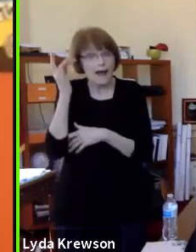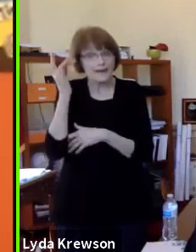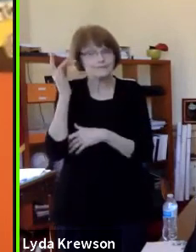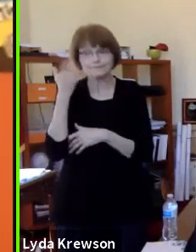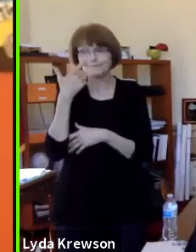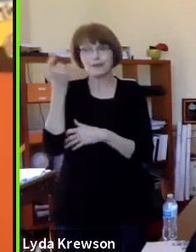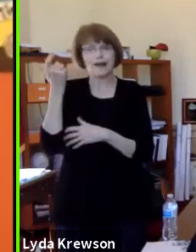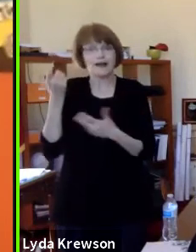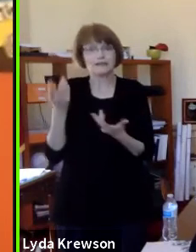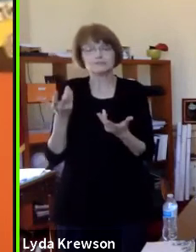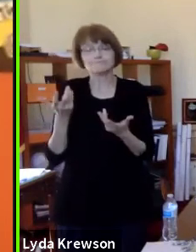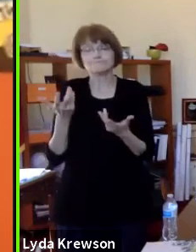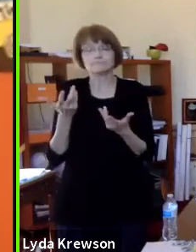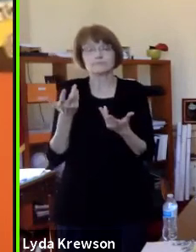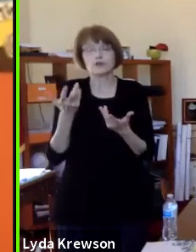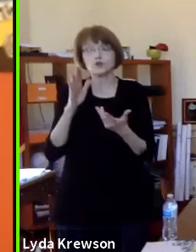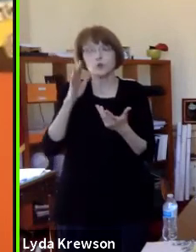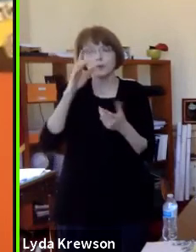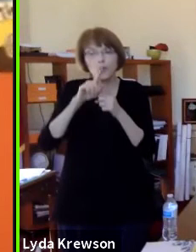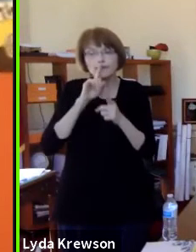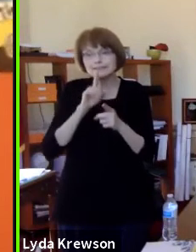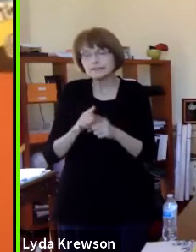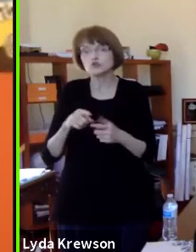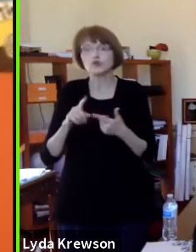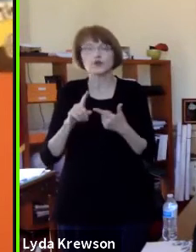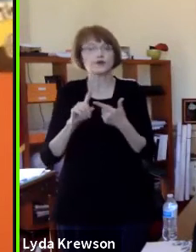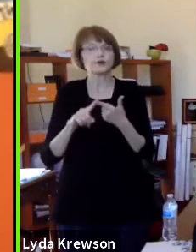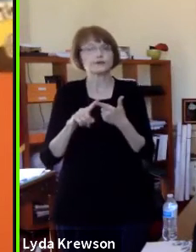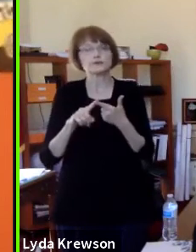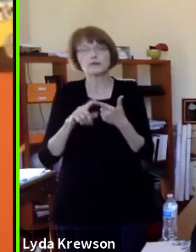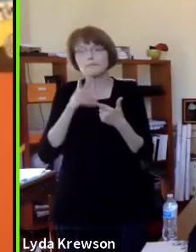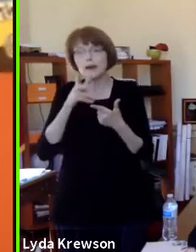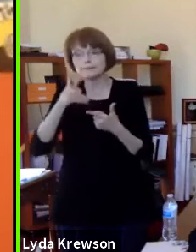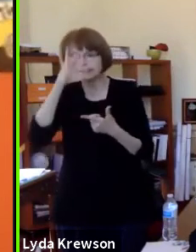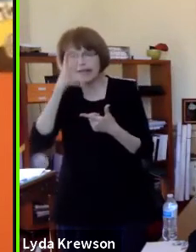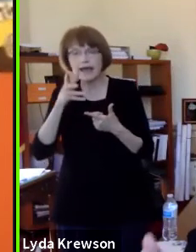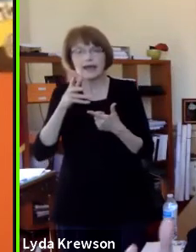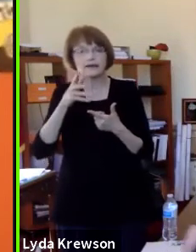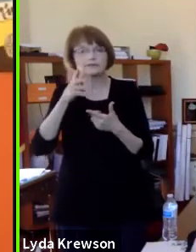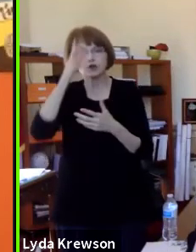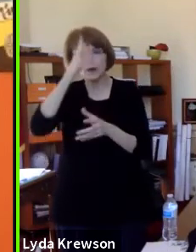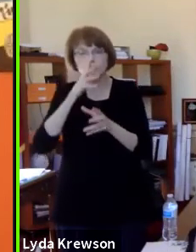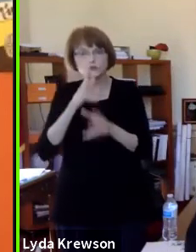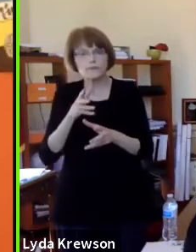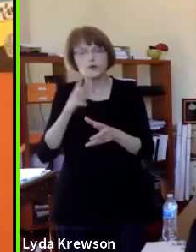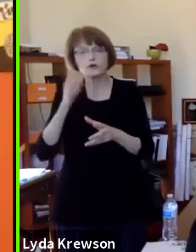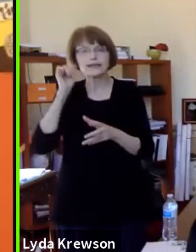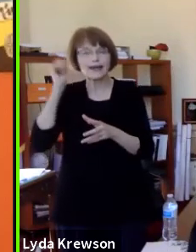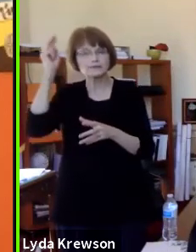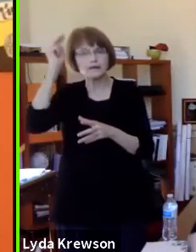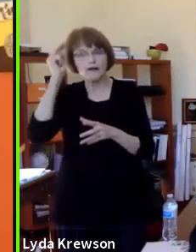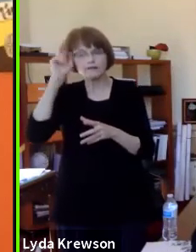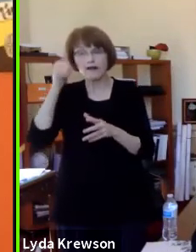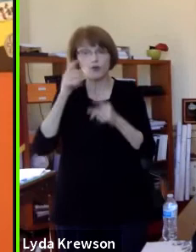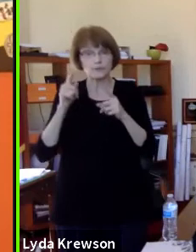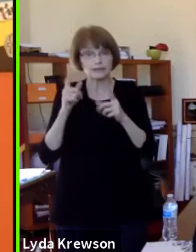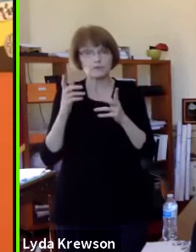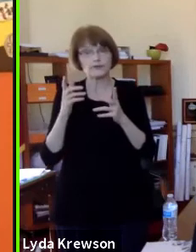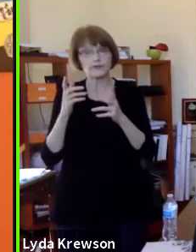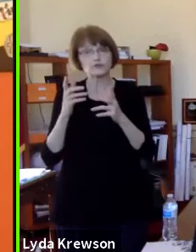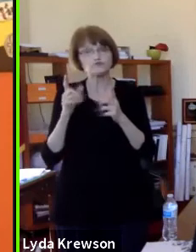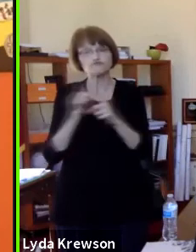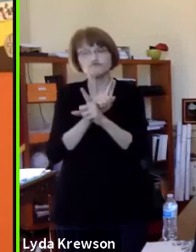know, you may have brothers and sisters, you might have moms and dads, grandpas and grandmas, aunts and uncles, other people that you're